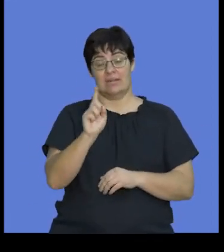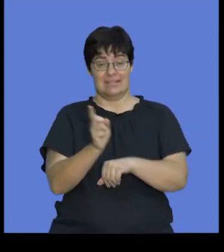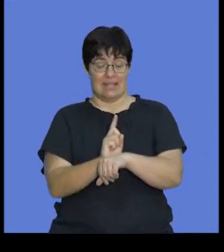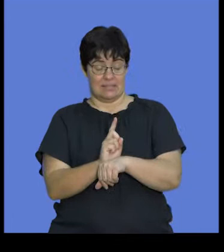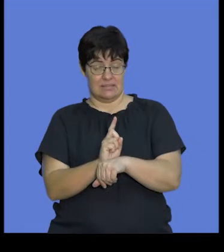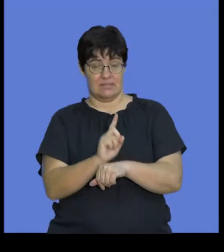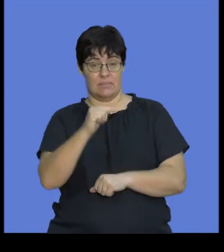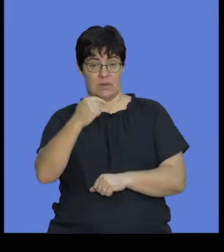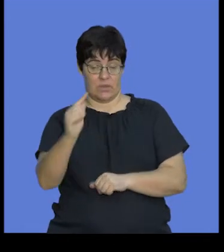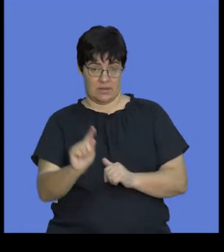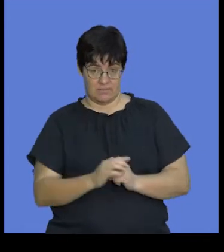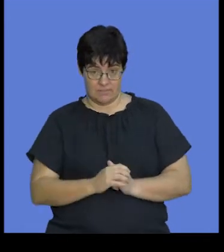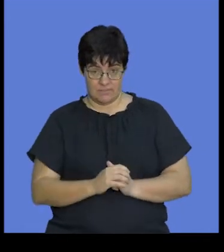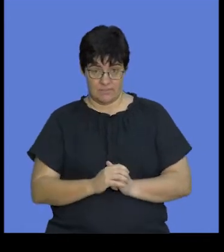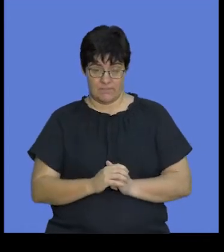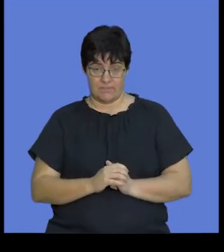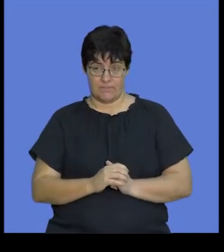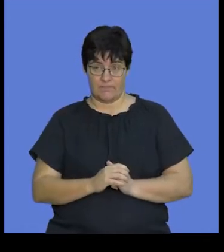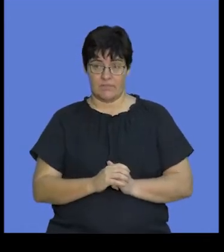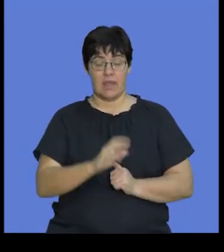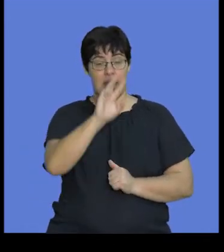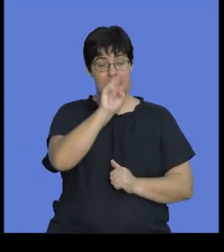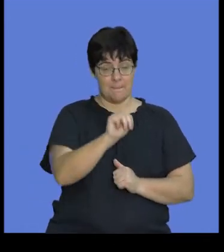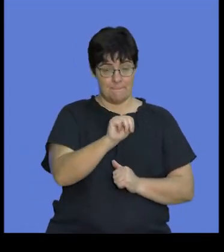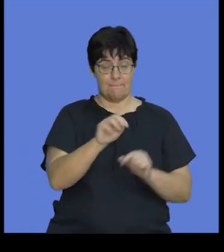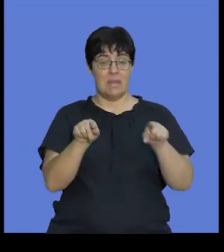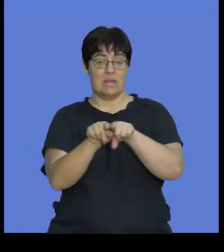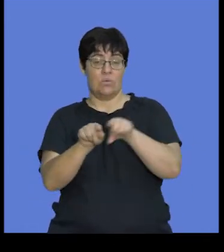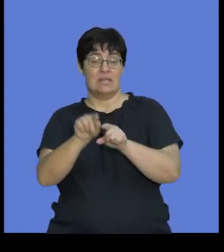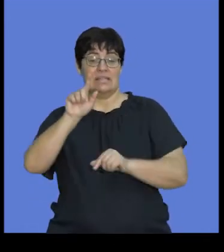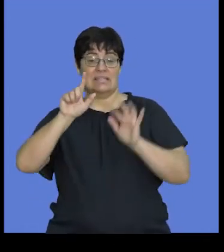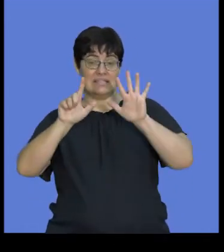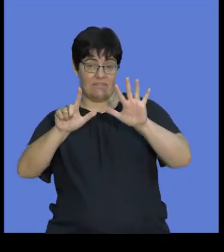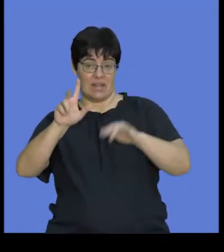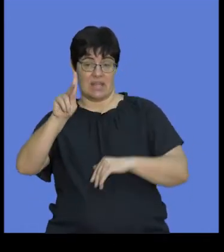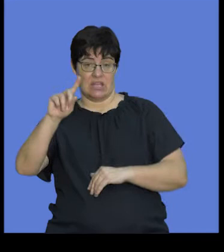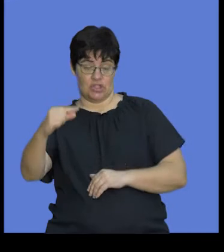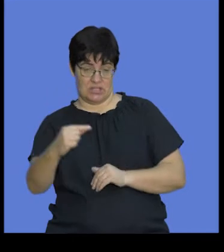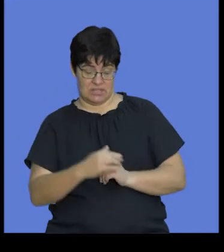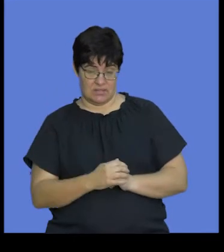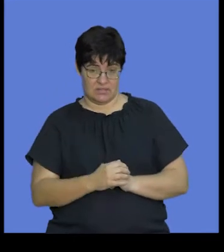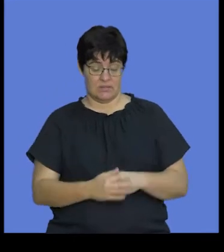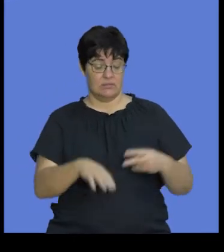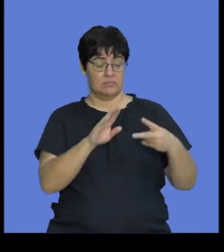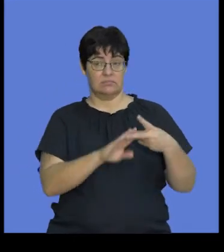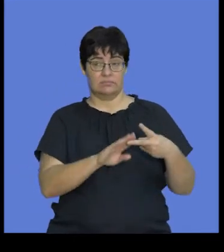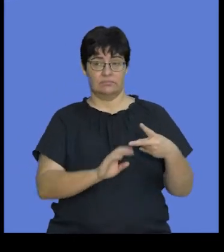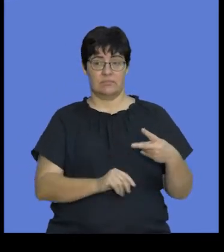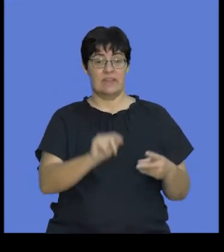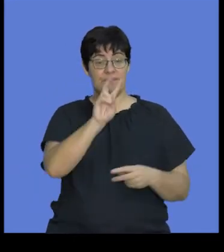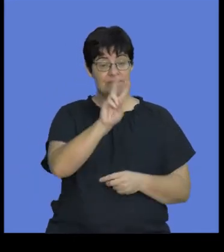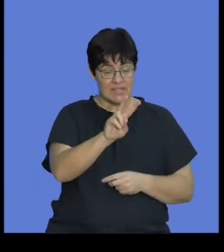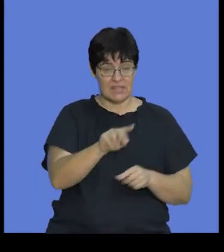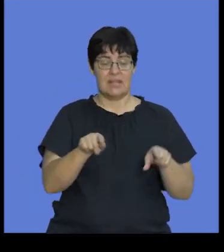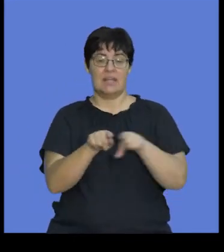So my mass is 7 kilograms. It's going at